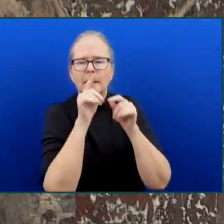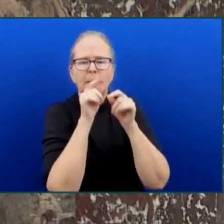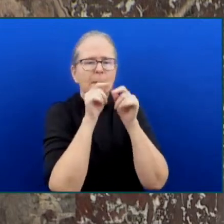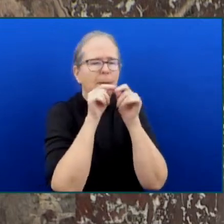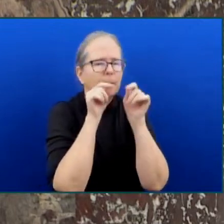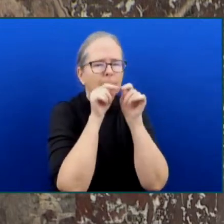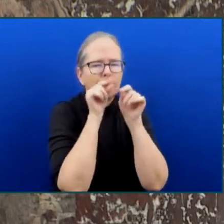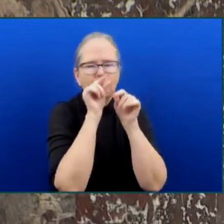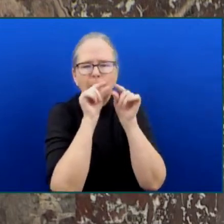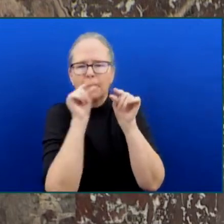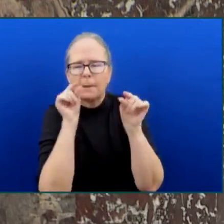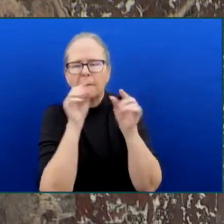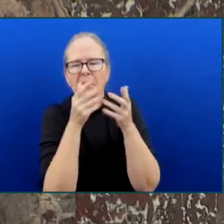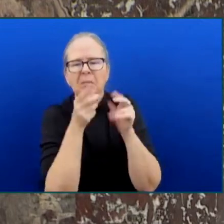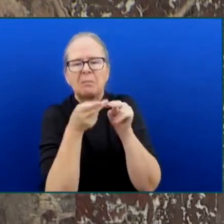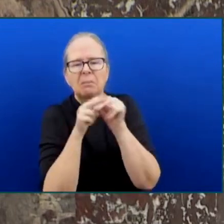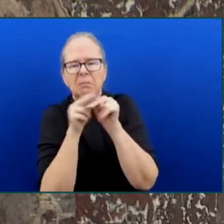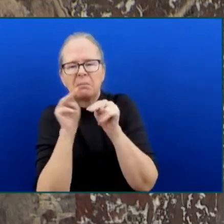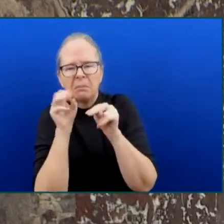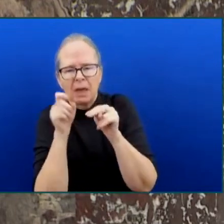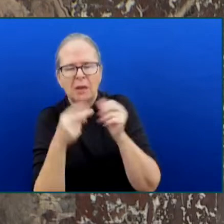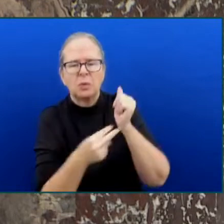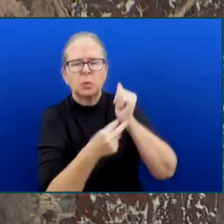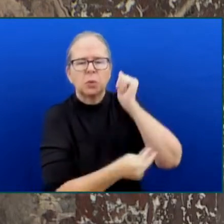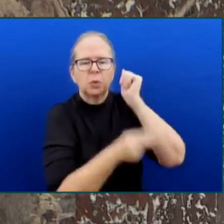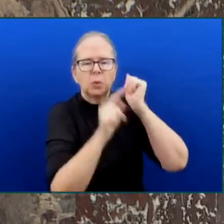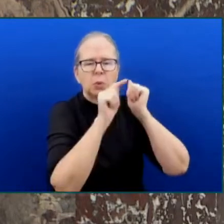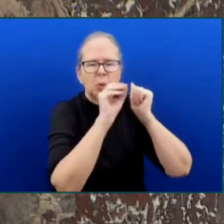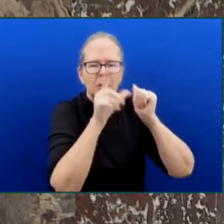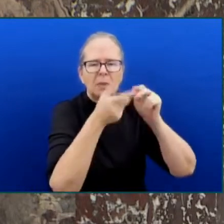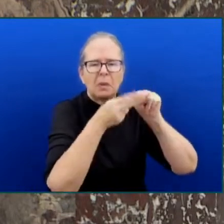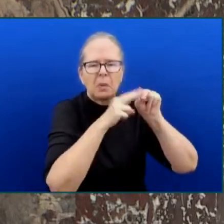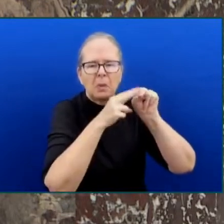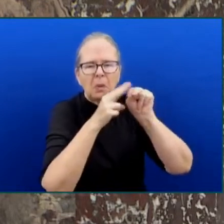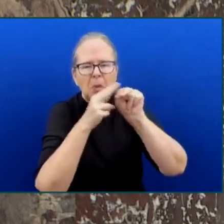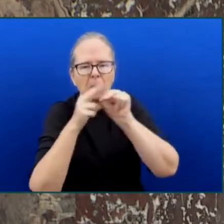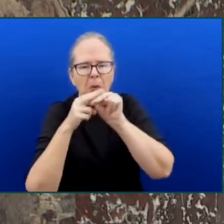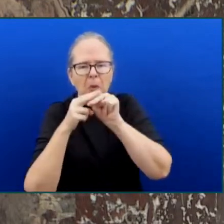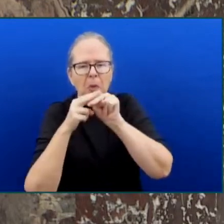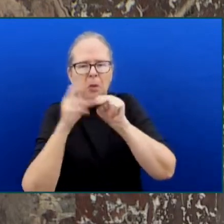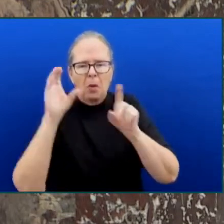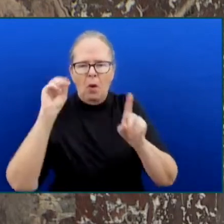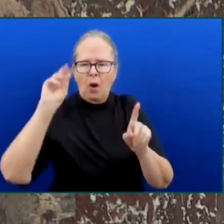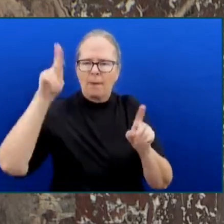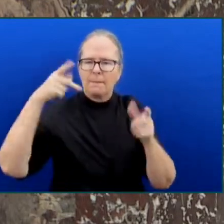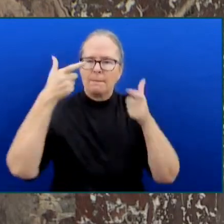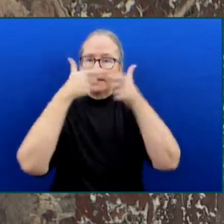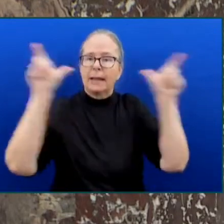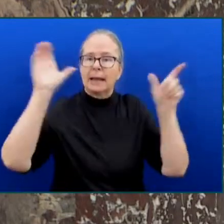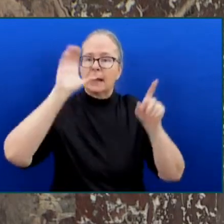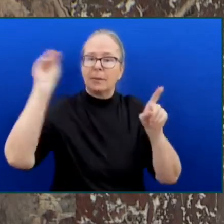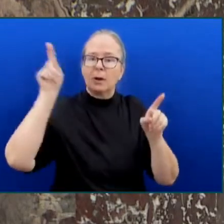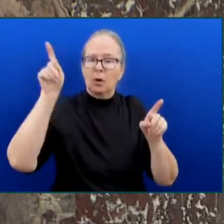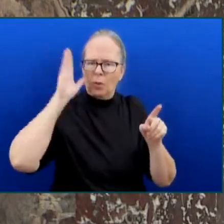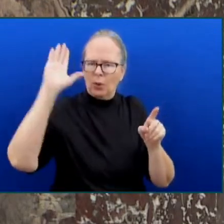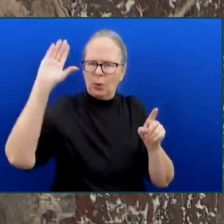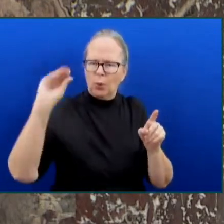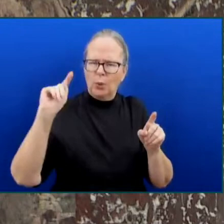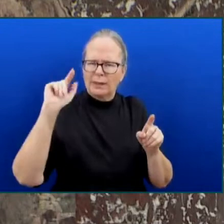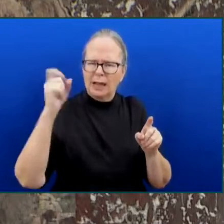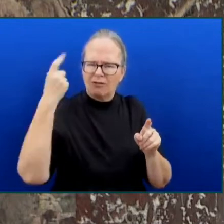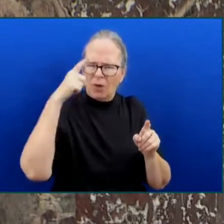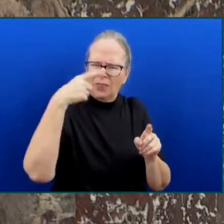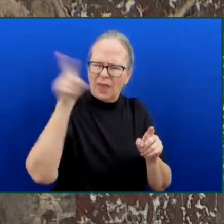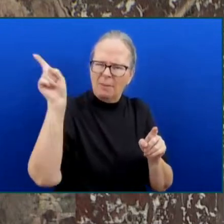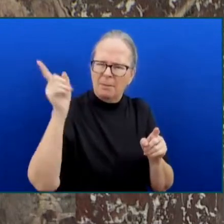big corporations and the wealthy 2% who don't need the help. You know how I know, Honourable Speaker? Because he's done it